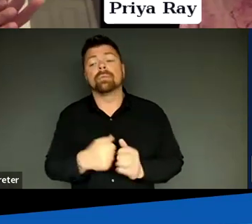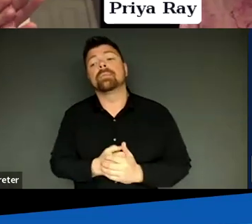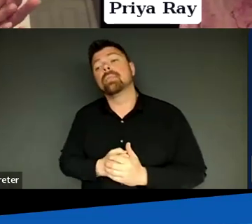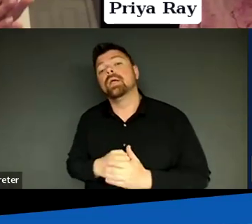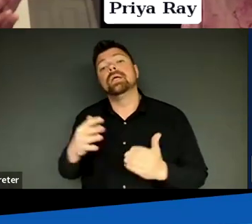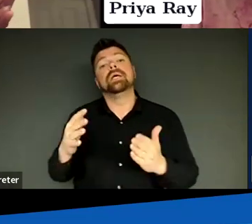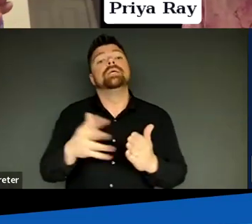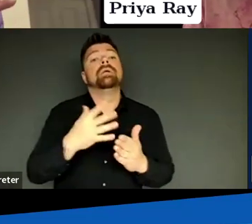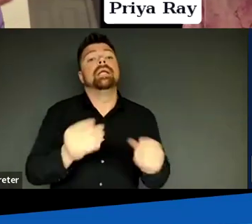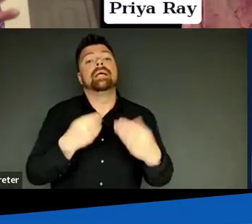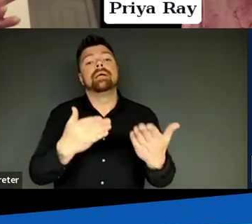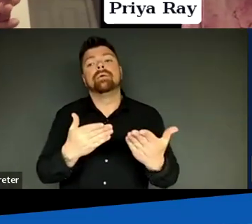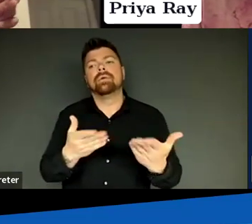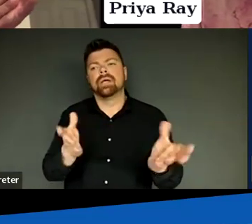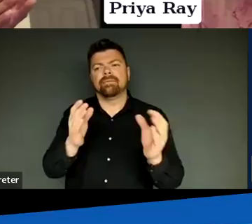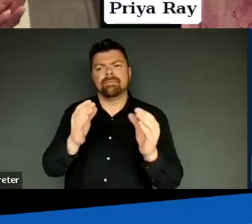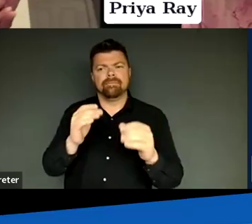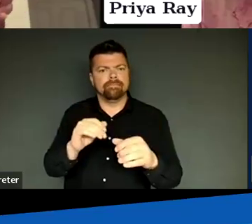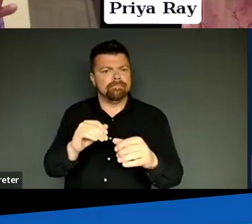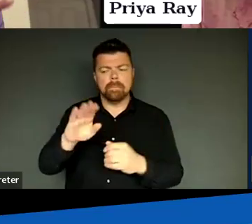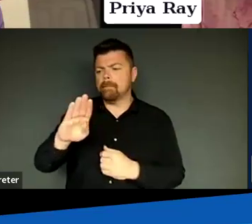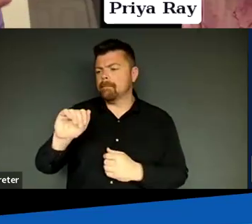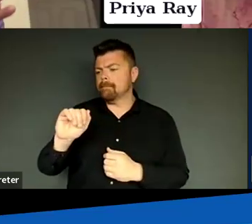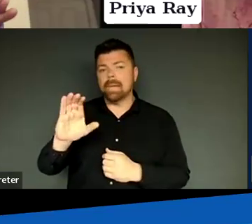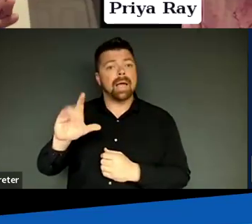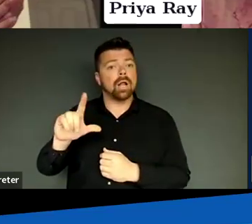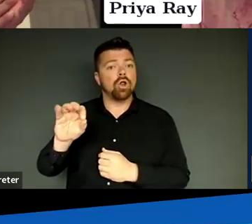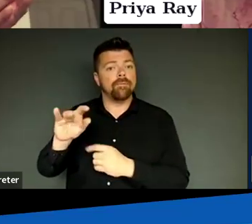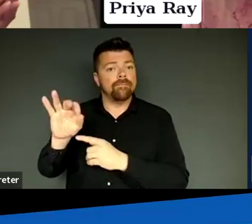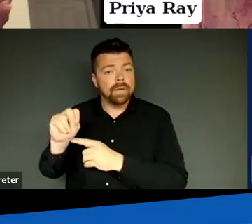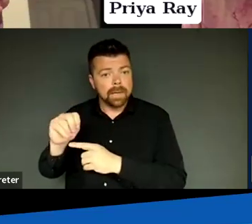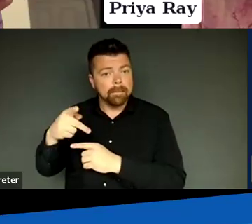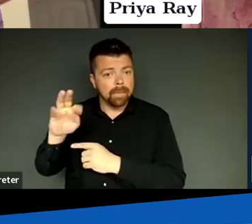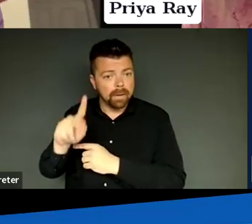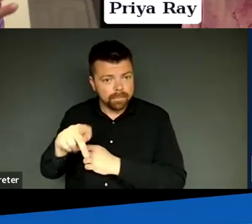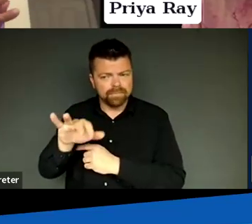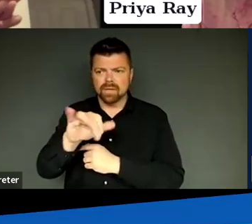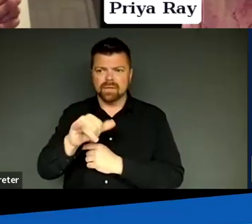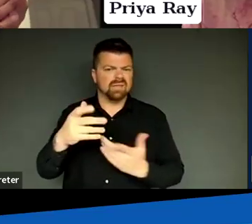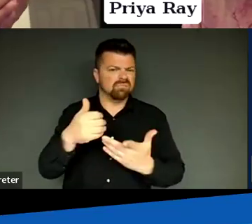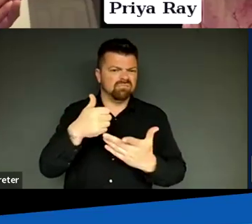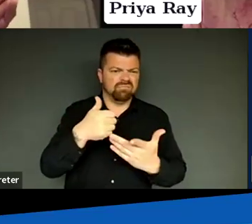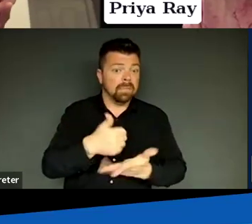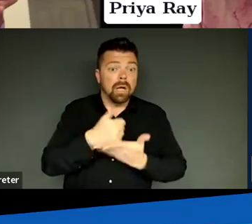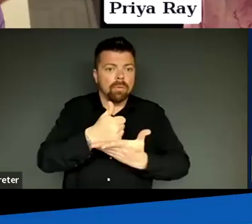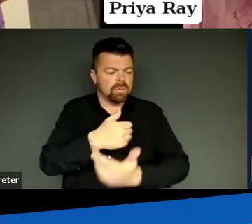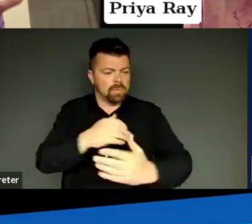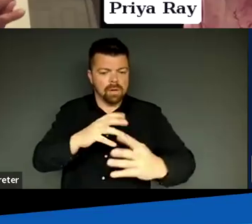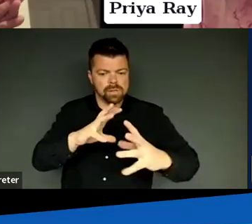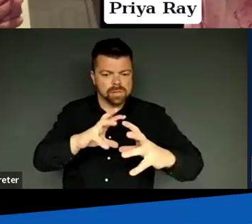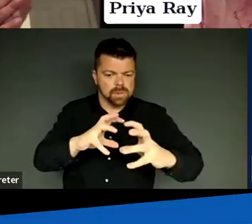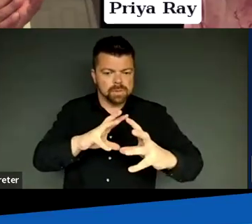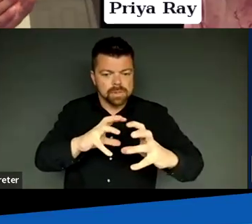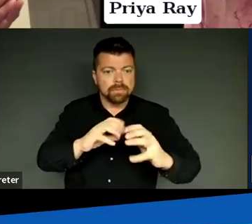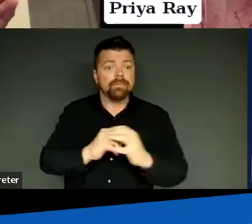whole what is it, the baclofen pump to Right. help you with spasms and stuff like that. I know the more you